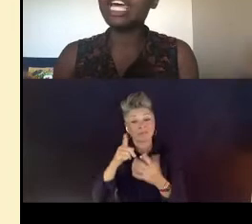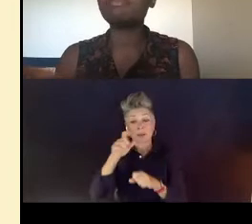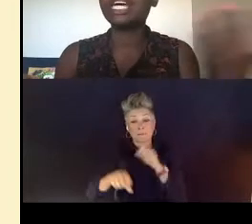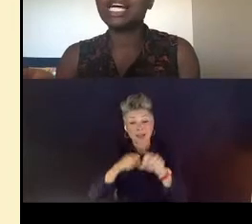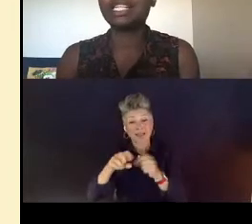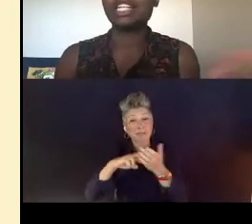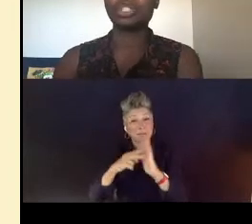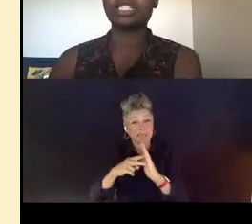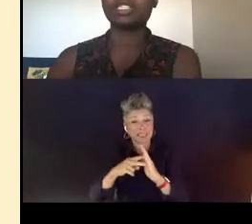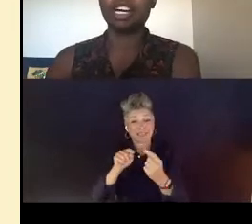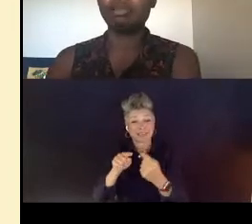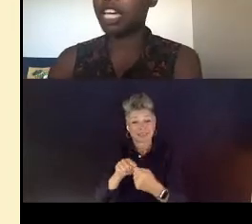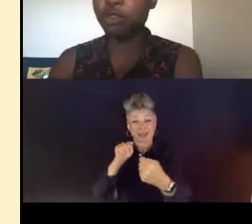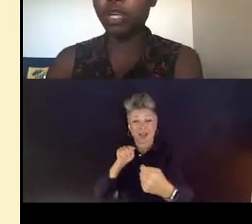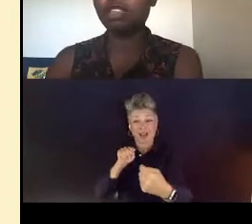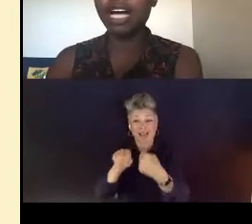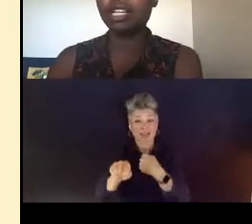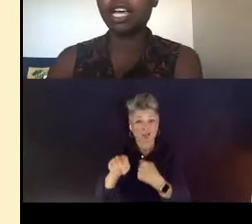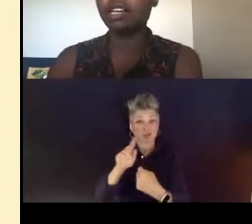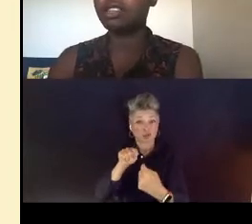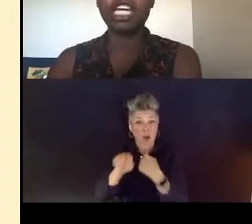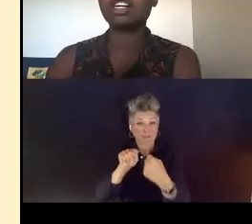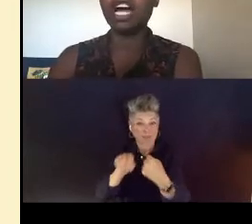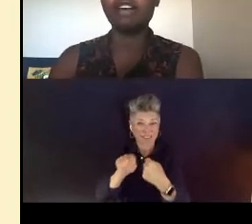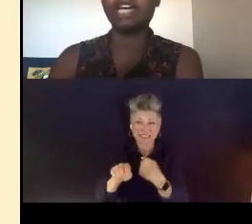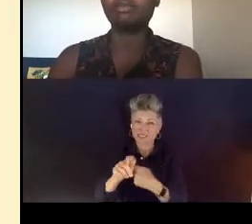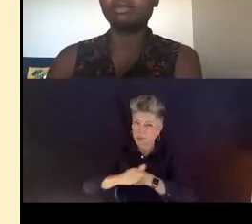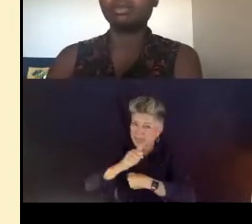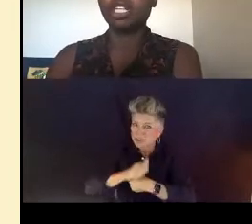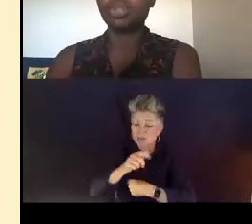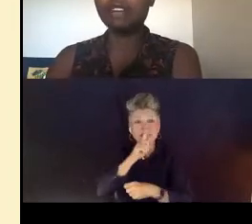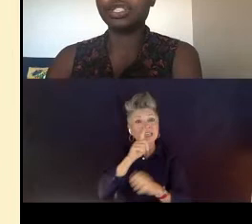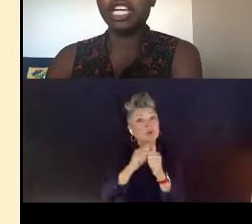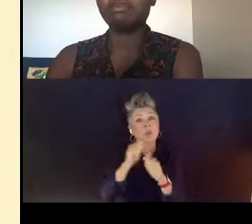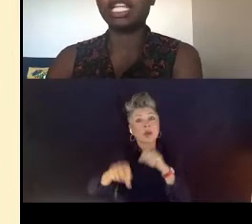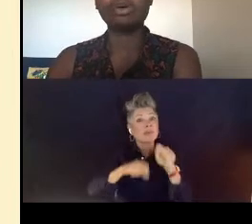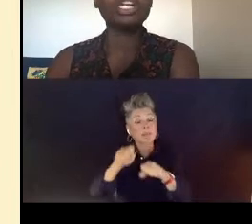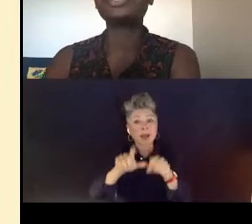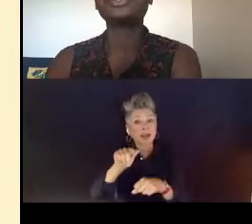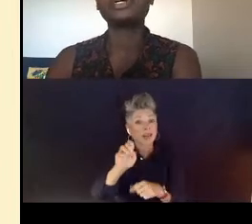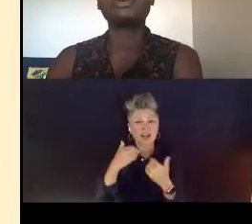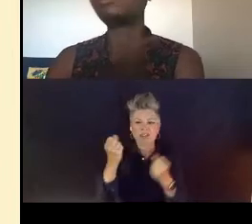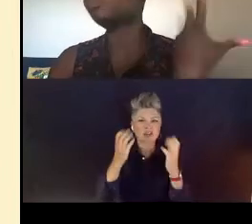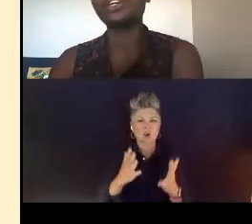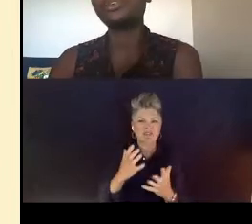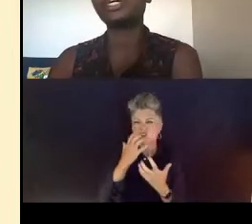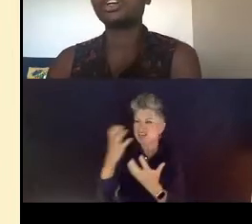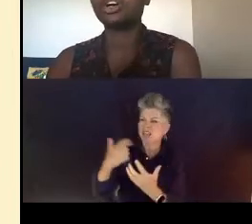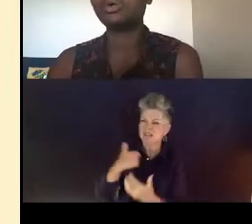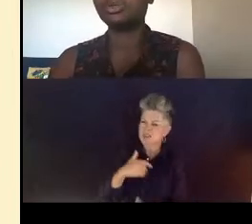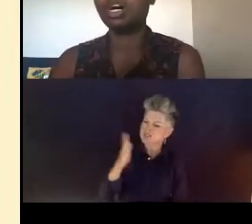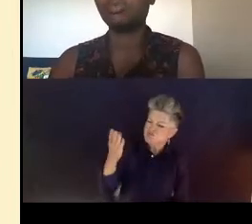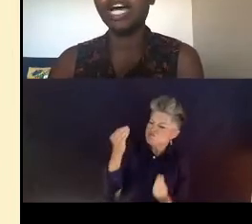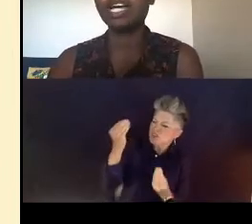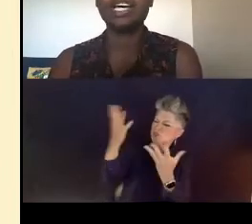so it can be kind of dangerous. Even with the bike lane there, I've had drivers yell at me like, what are you doing? What are you doing? You're